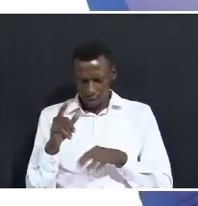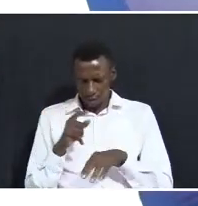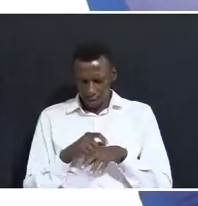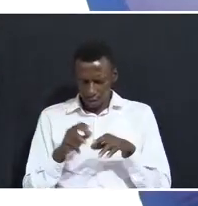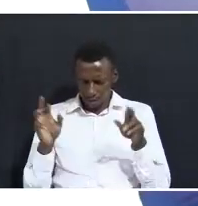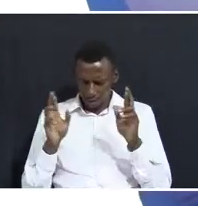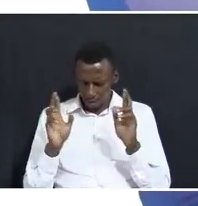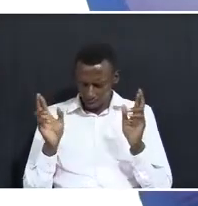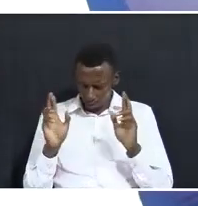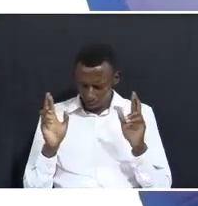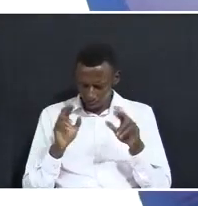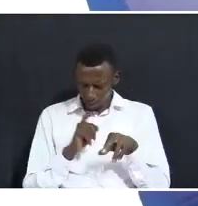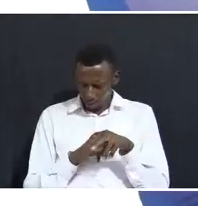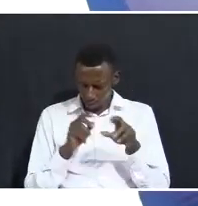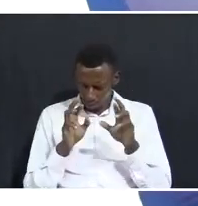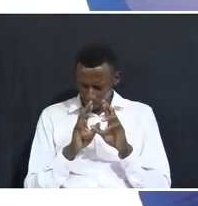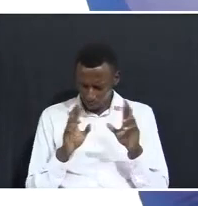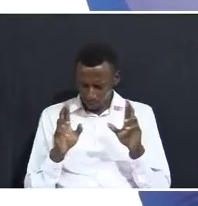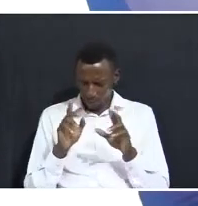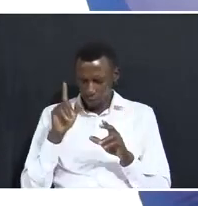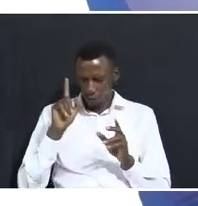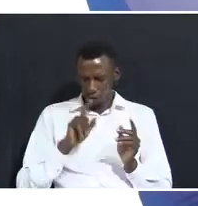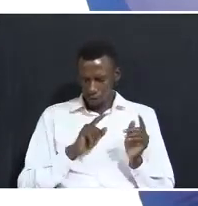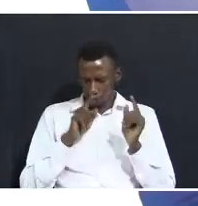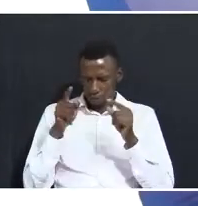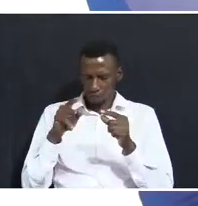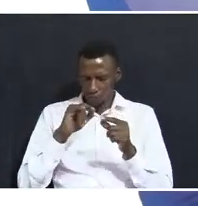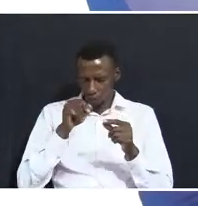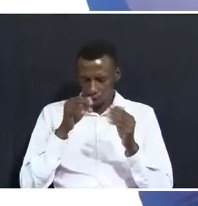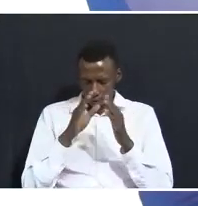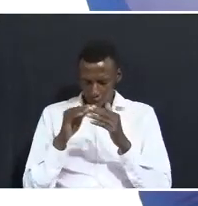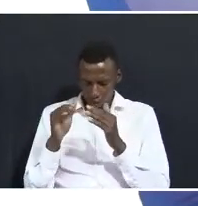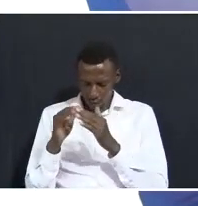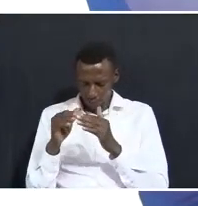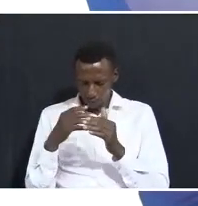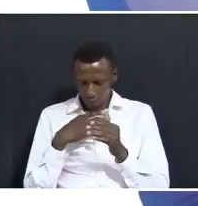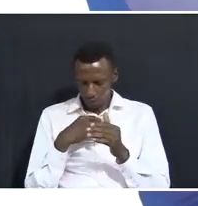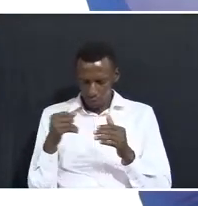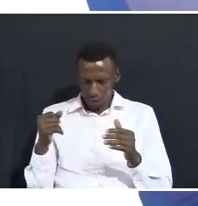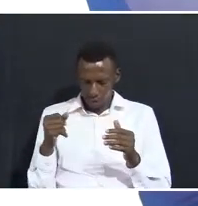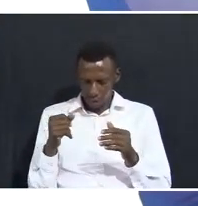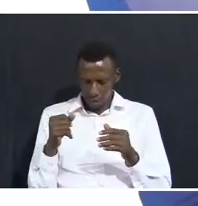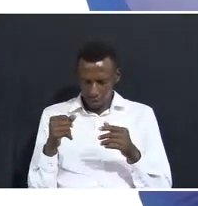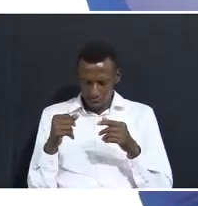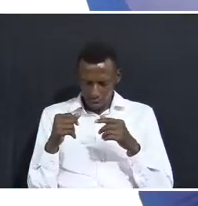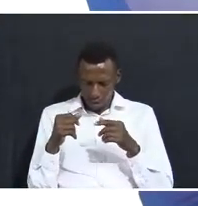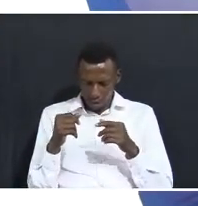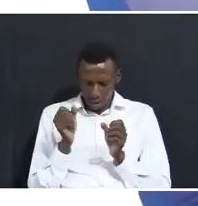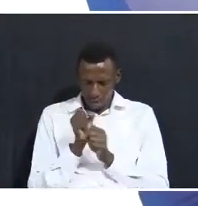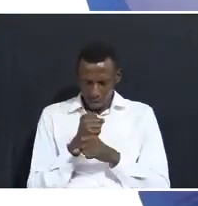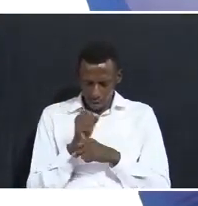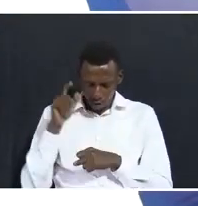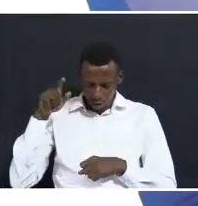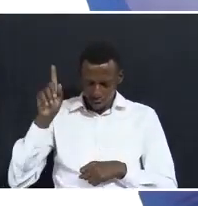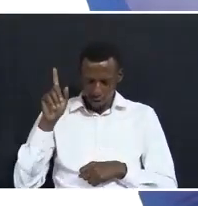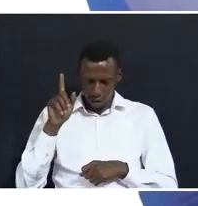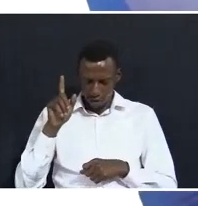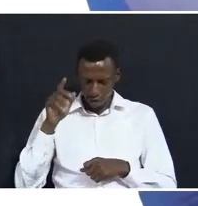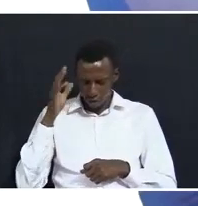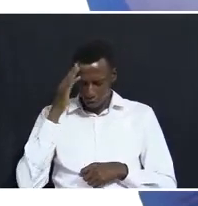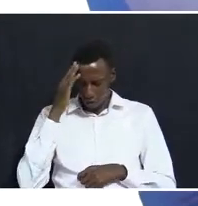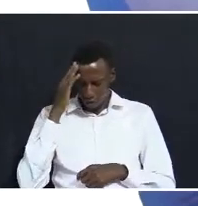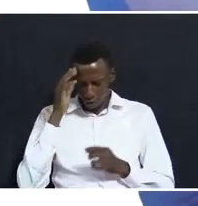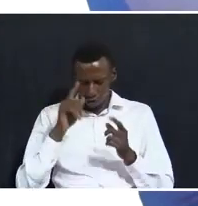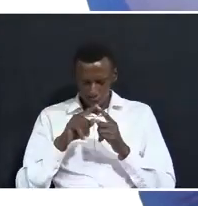came, you came to Jerusalem and made yourself known to